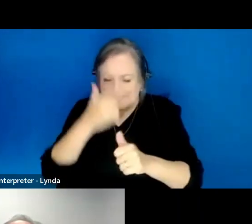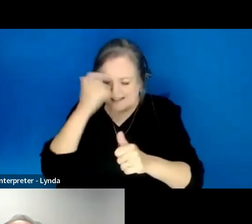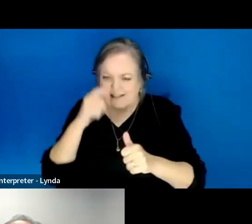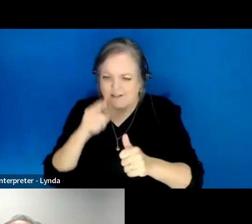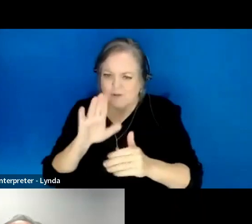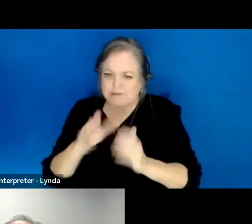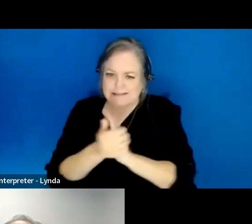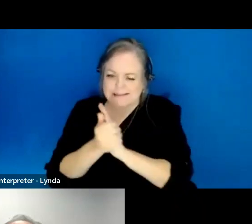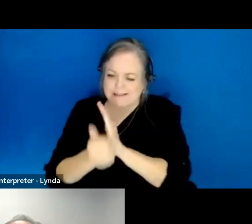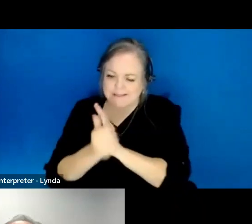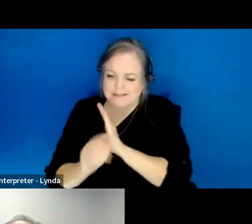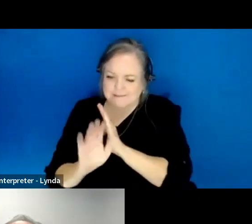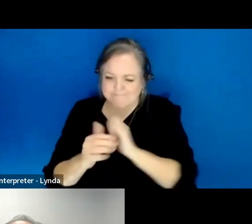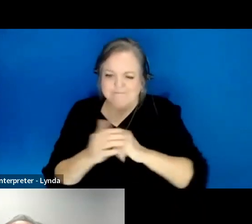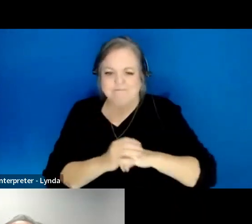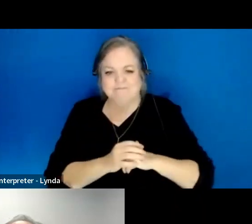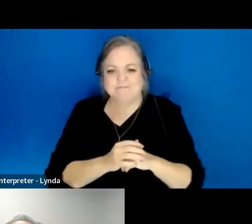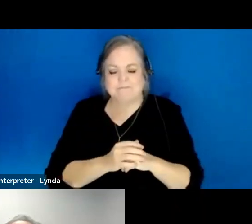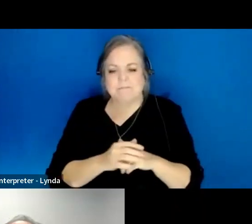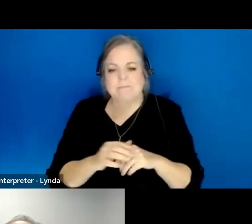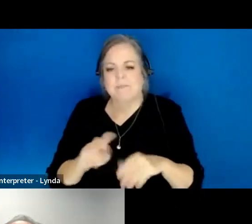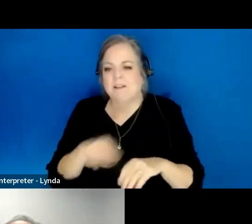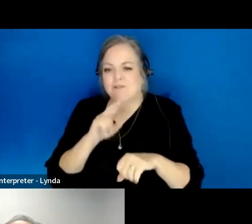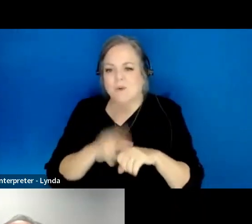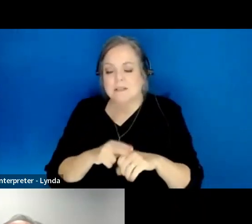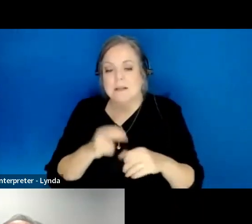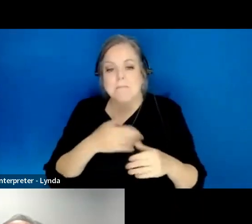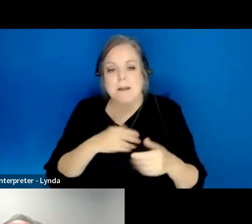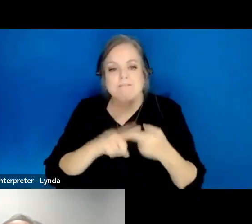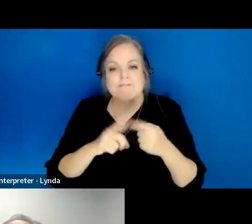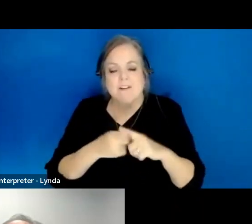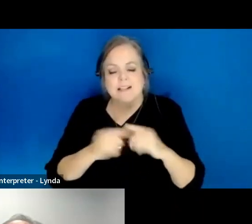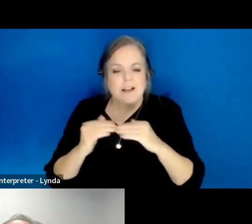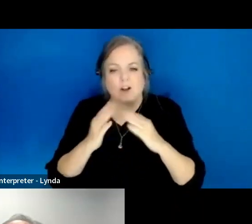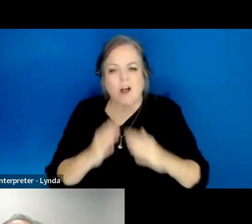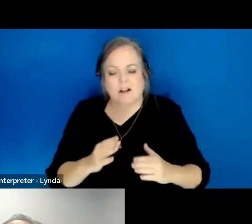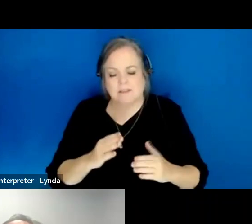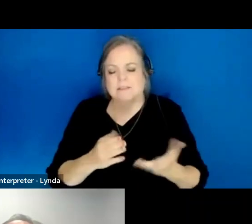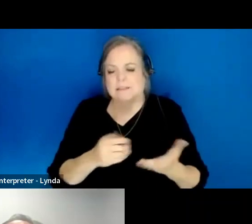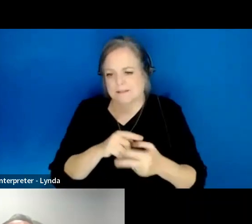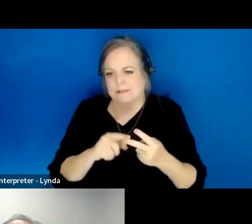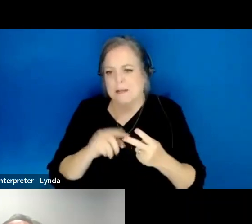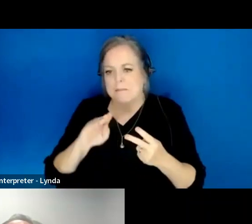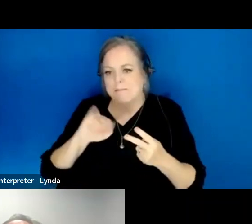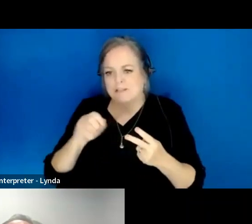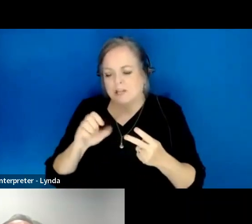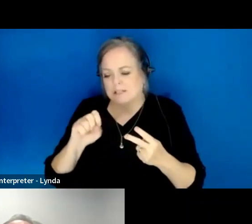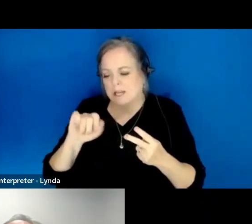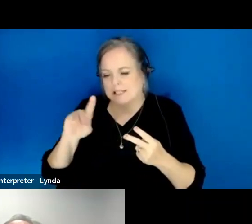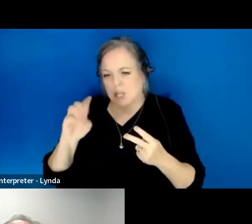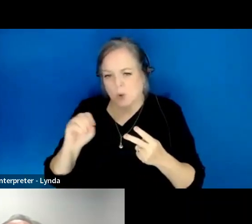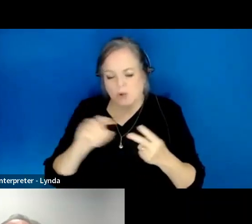epidemiology skills. And of course, my friends and my colleagues, BJ Stasio and